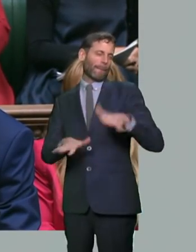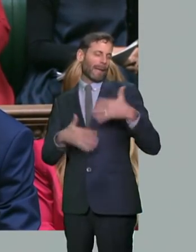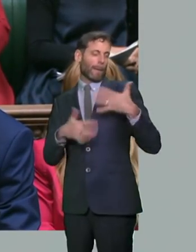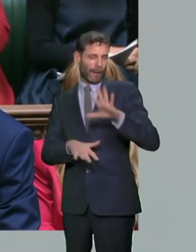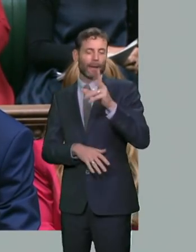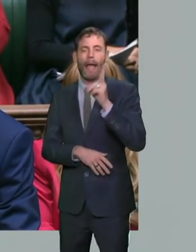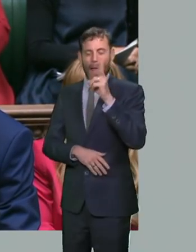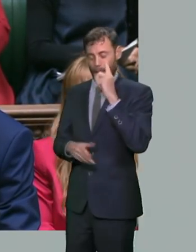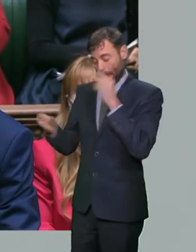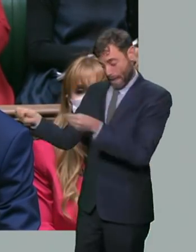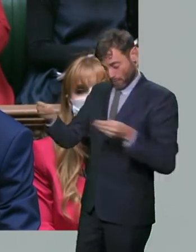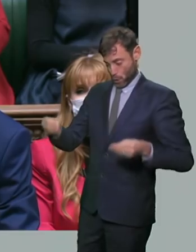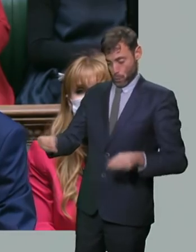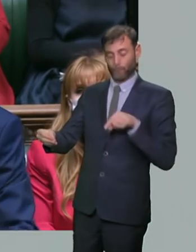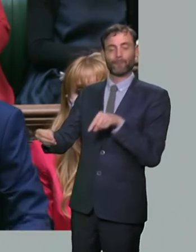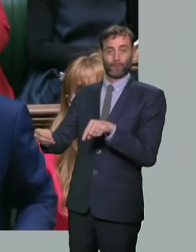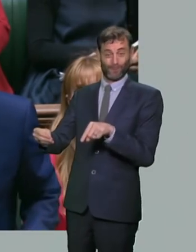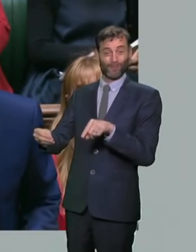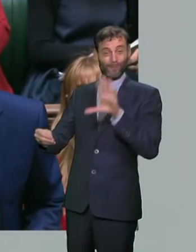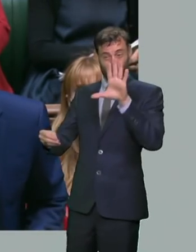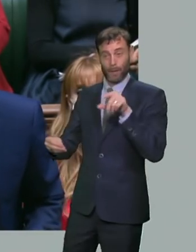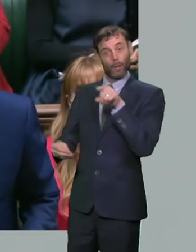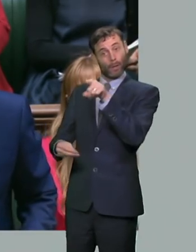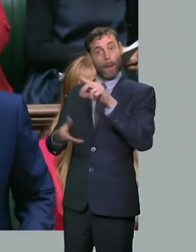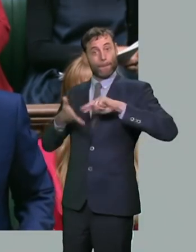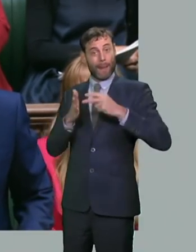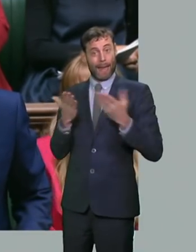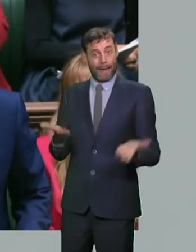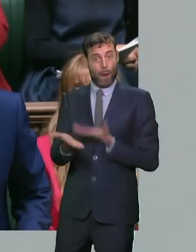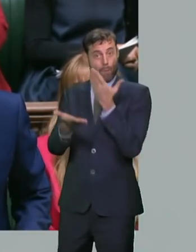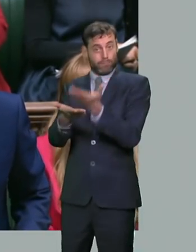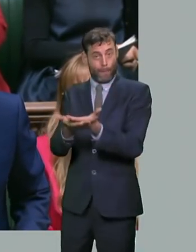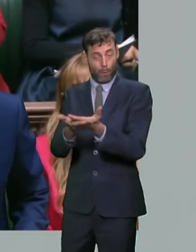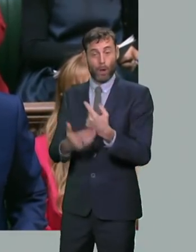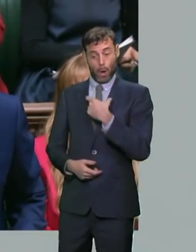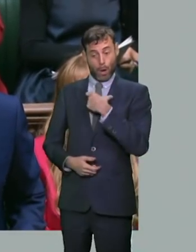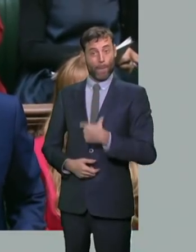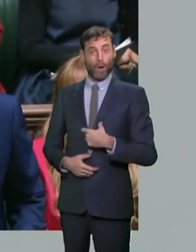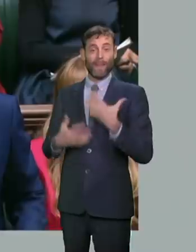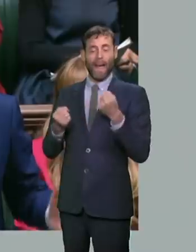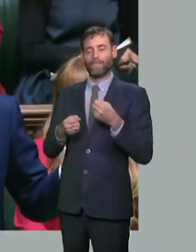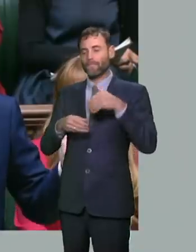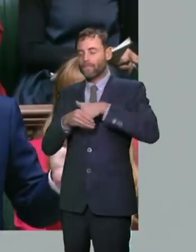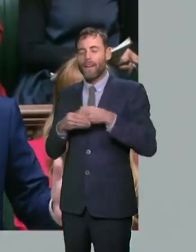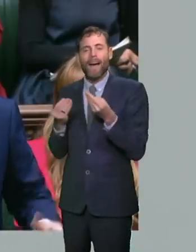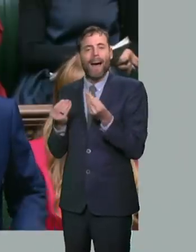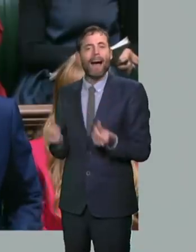test this in the real world, Prime Minister. Under the Prime Minister's plans, a person with assets worth